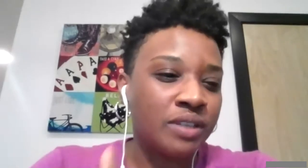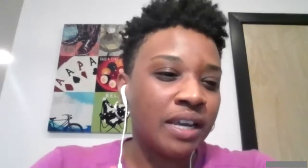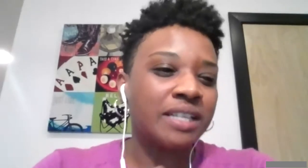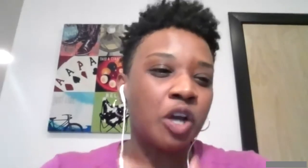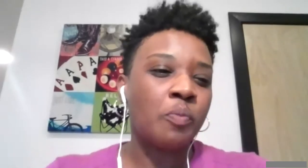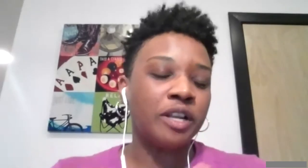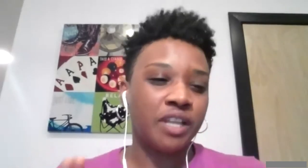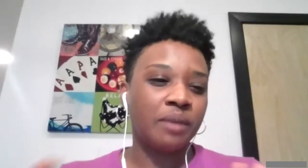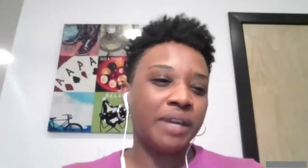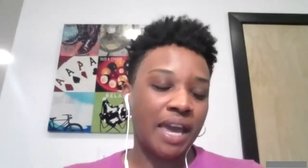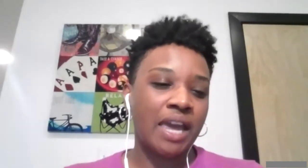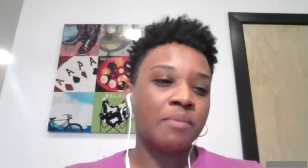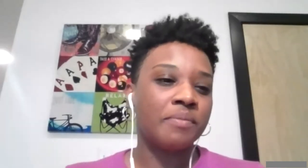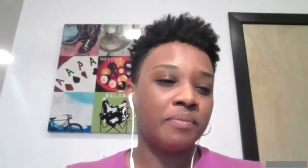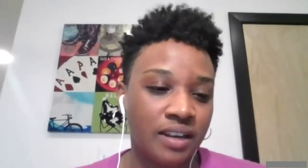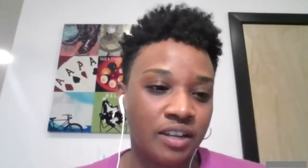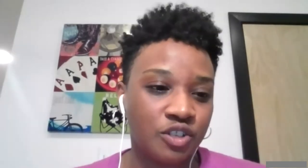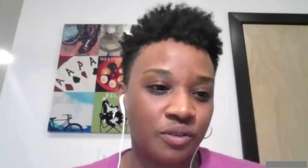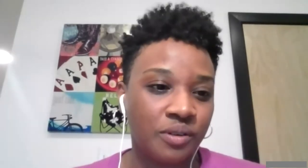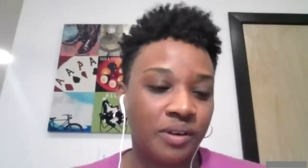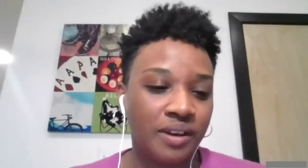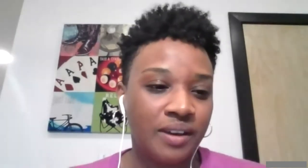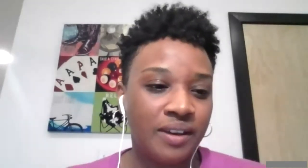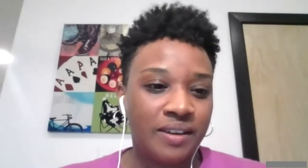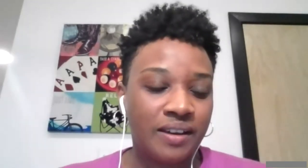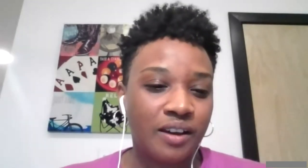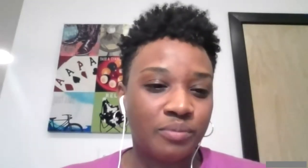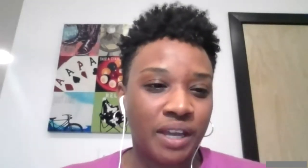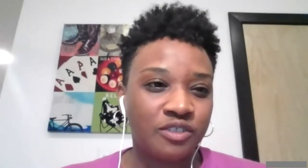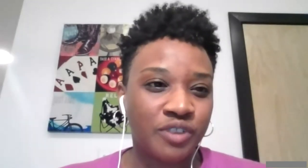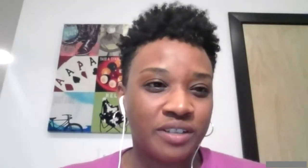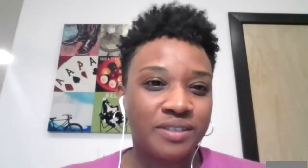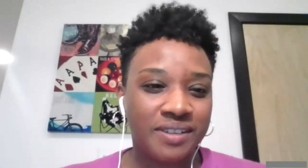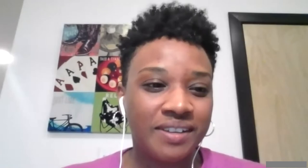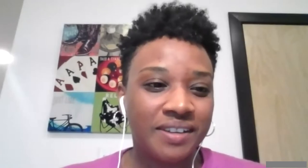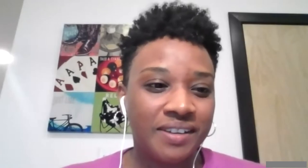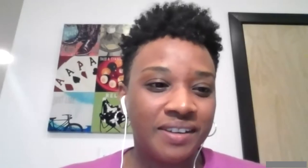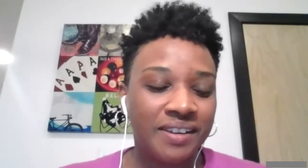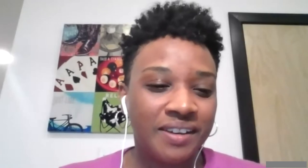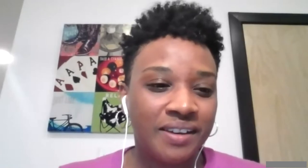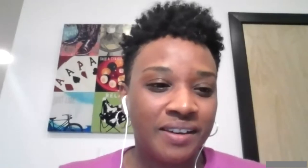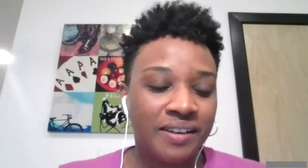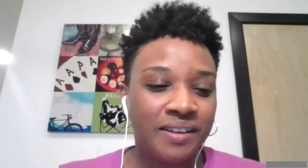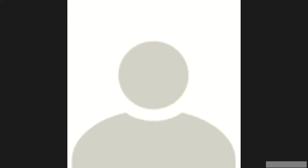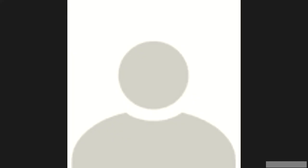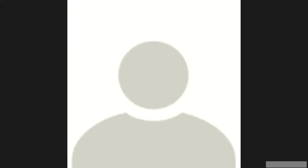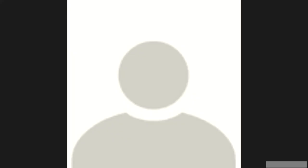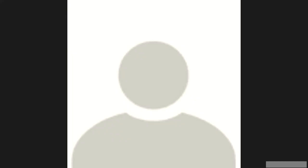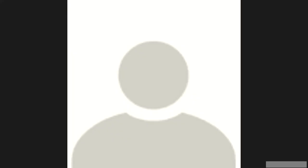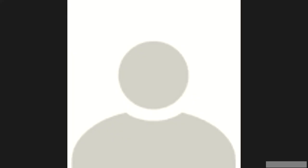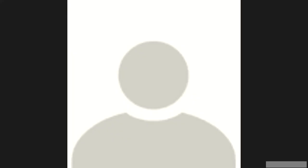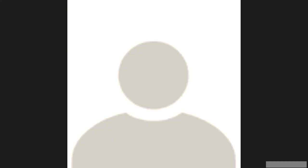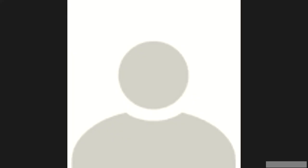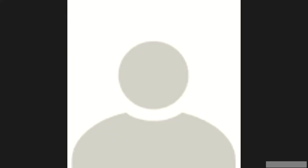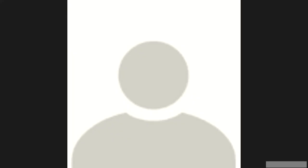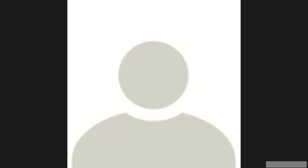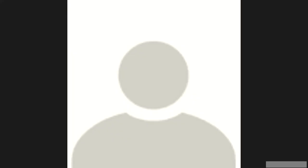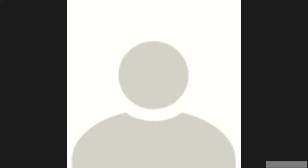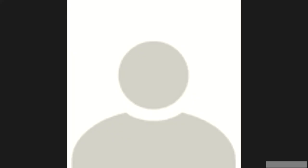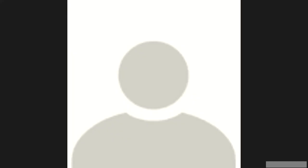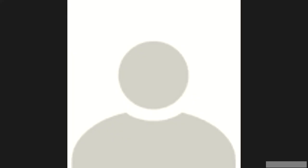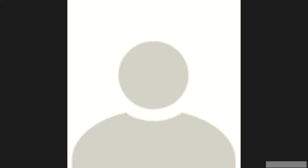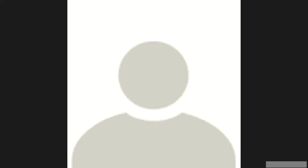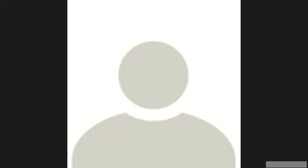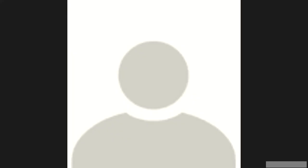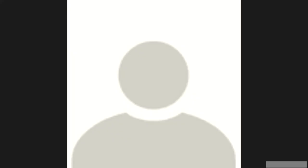repetitively using it so much that it became an issue. I hope that addressed. Yeah, I think so. So basically kids